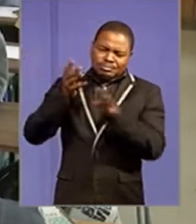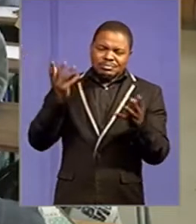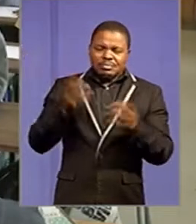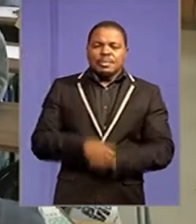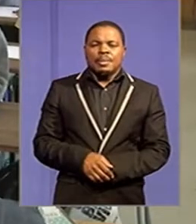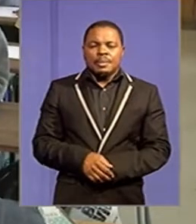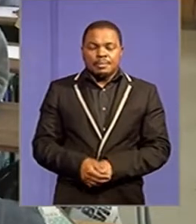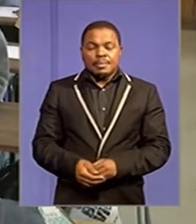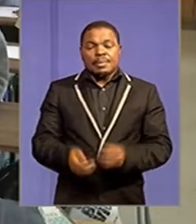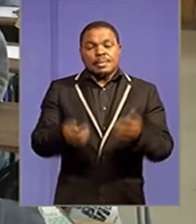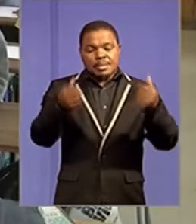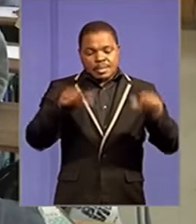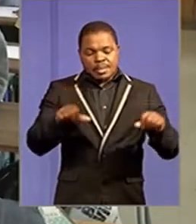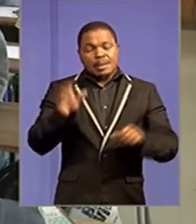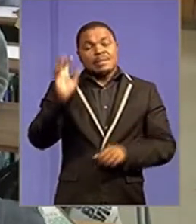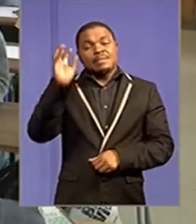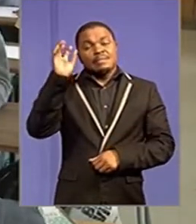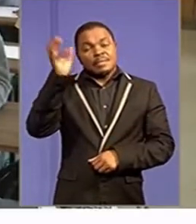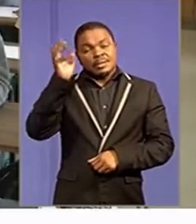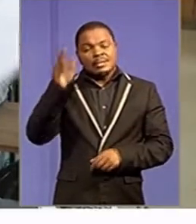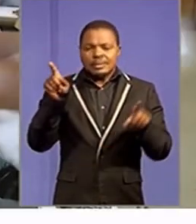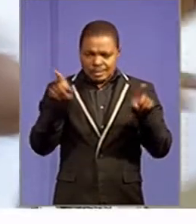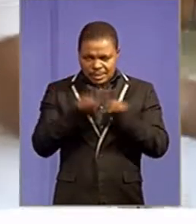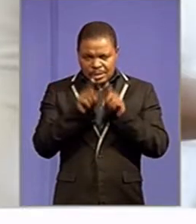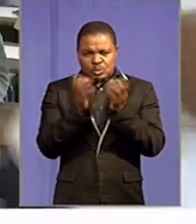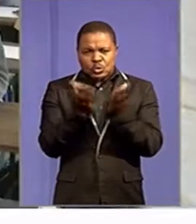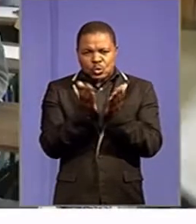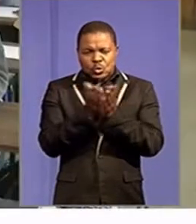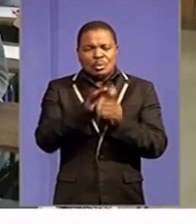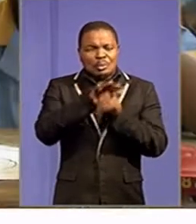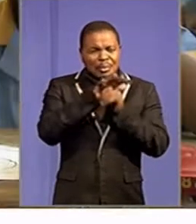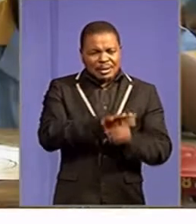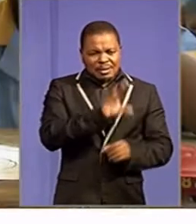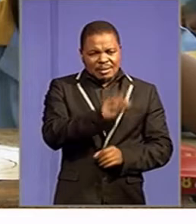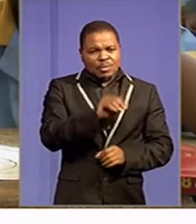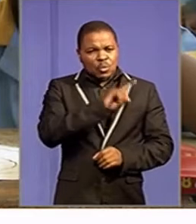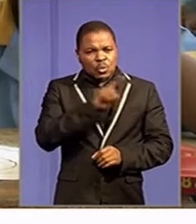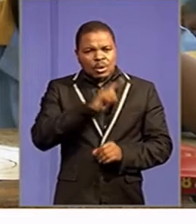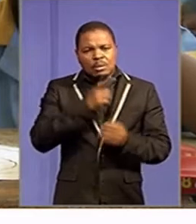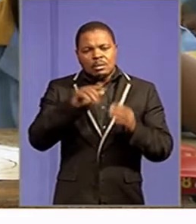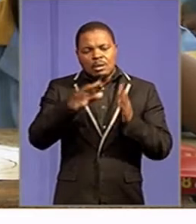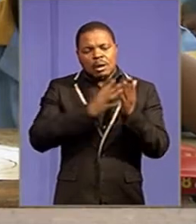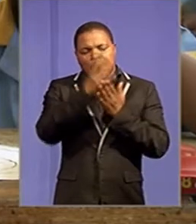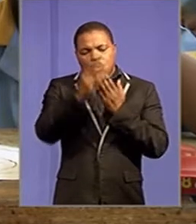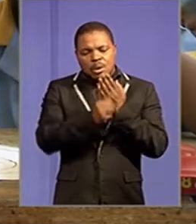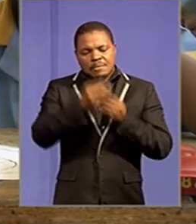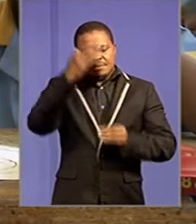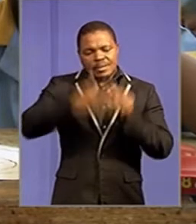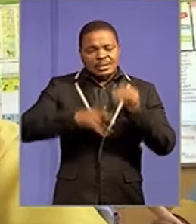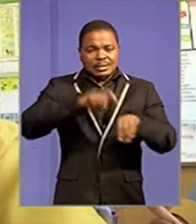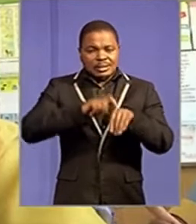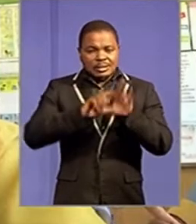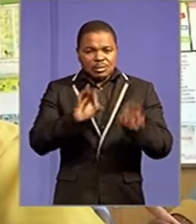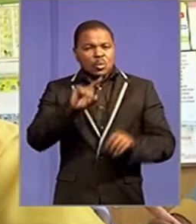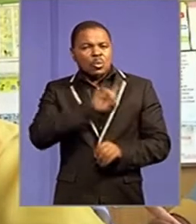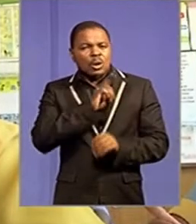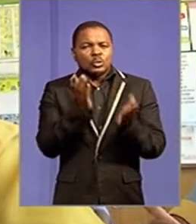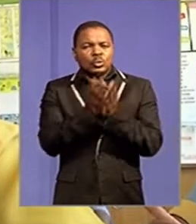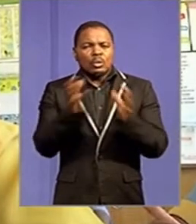Free State le gona dikolo di ka tlase ga kgatelelo ya go phetha lenno thuto ka nako mo nakong ye ya go tsena dikolo